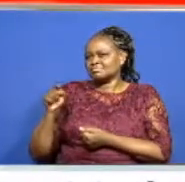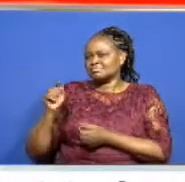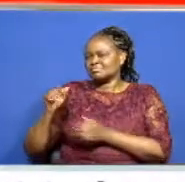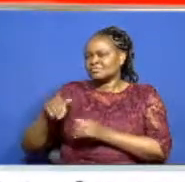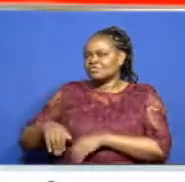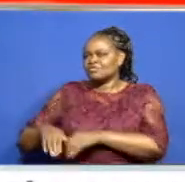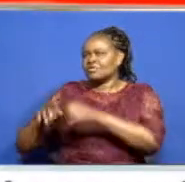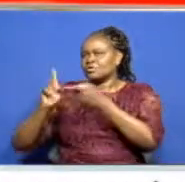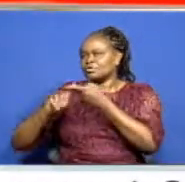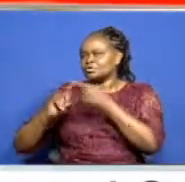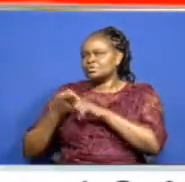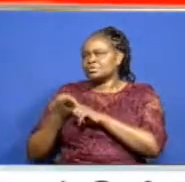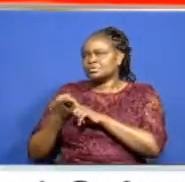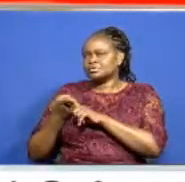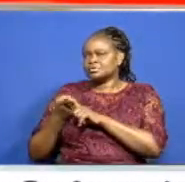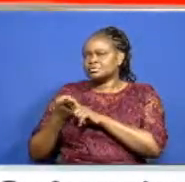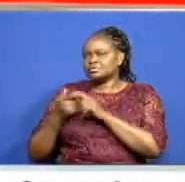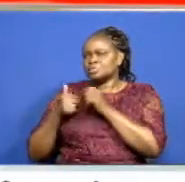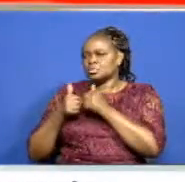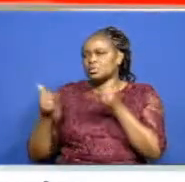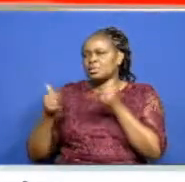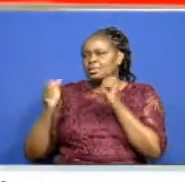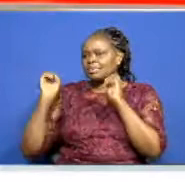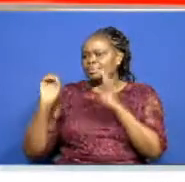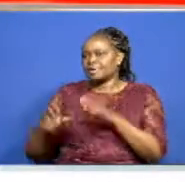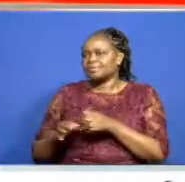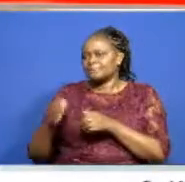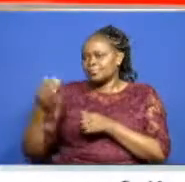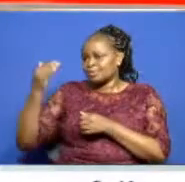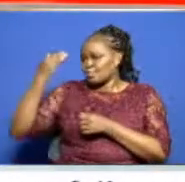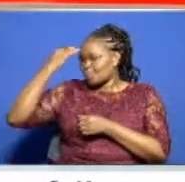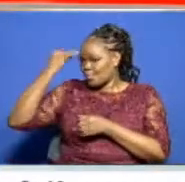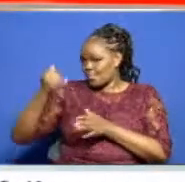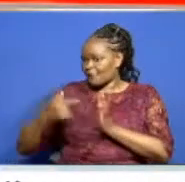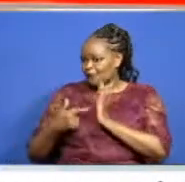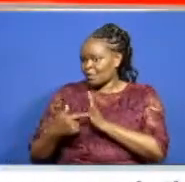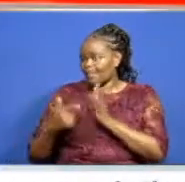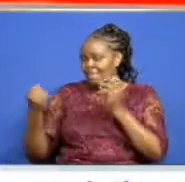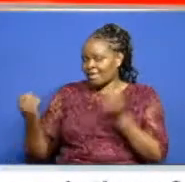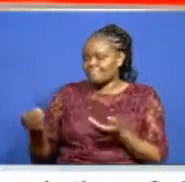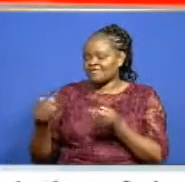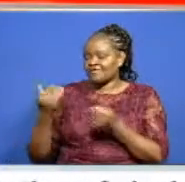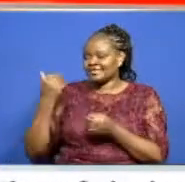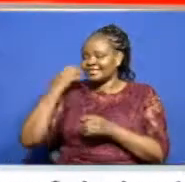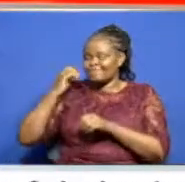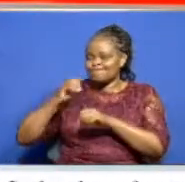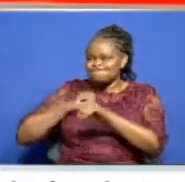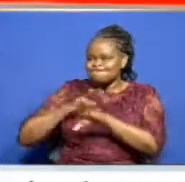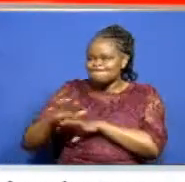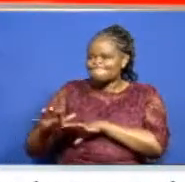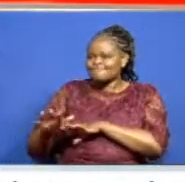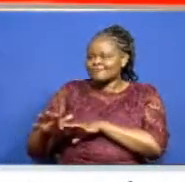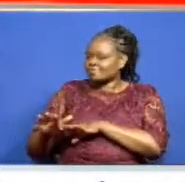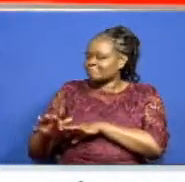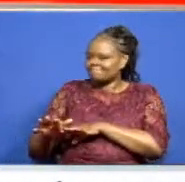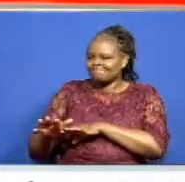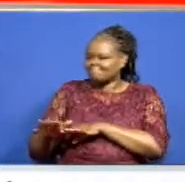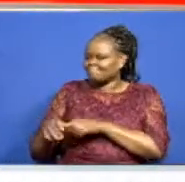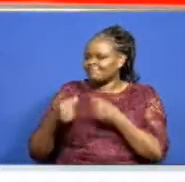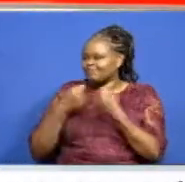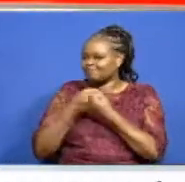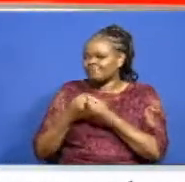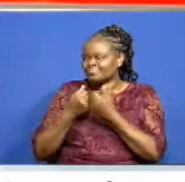standards which are required, especially if a contagious disease like COVID-19 now comes in. We have got